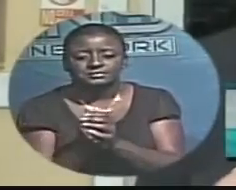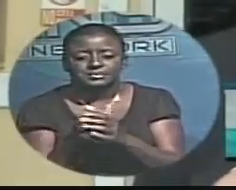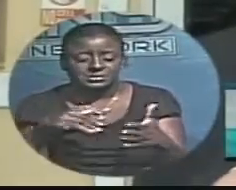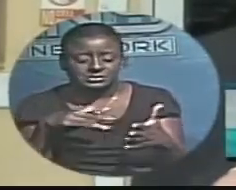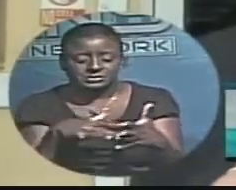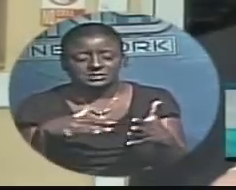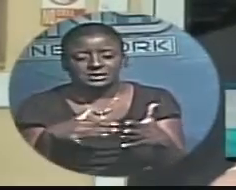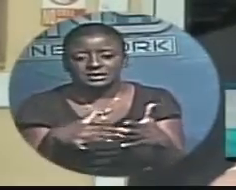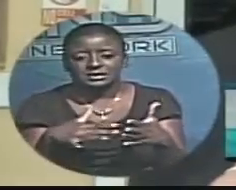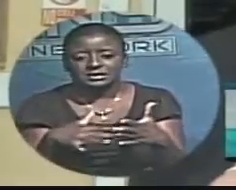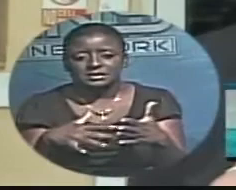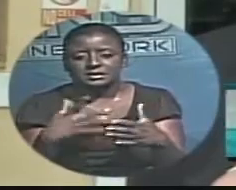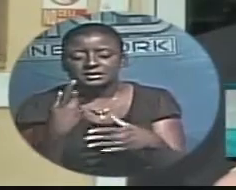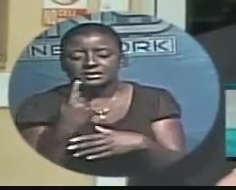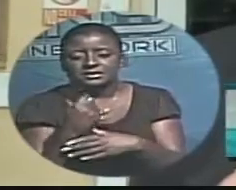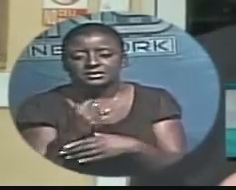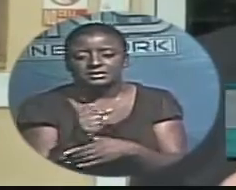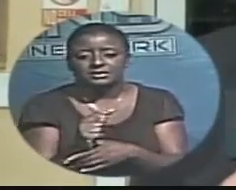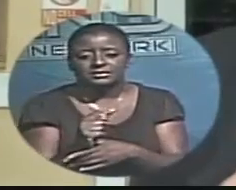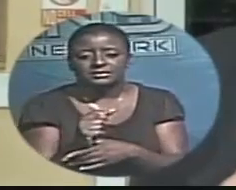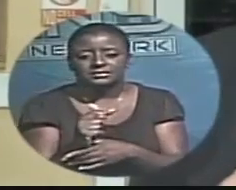to study the old